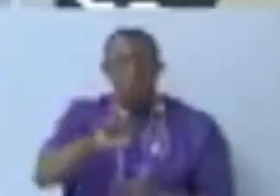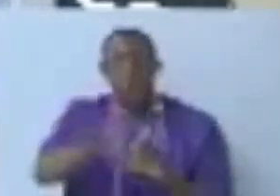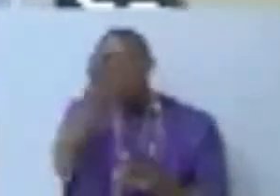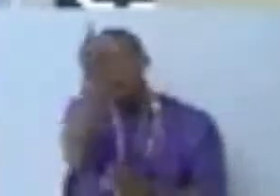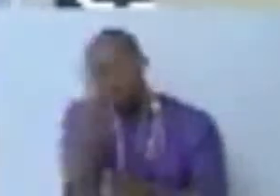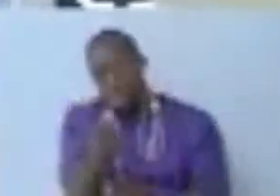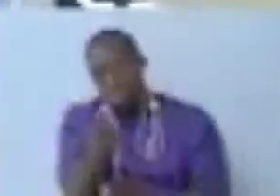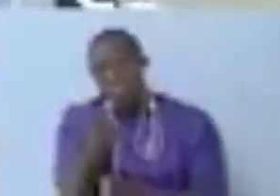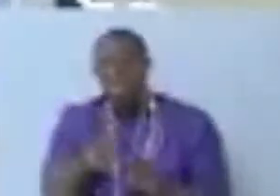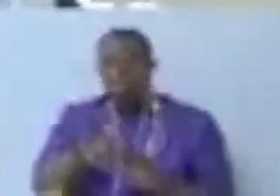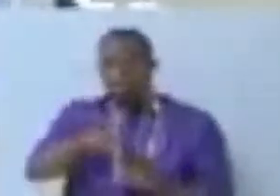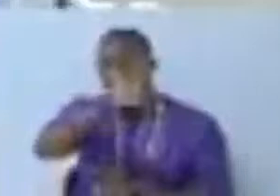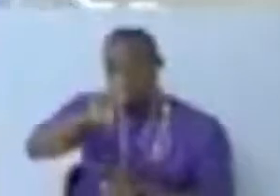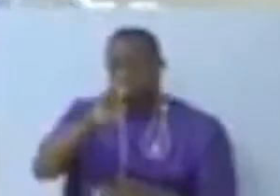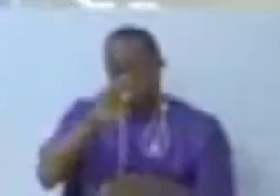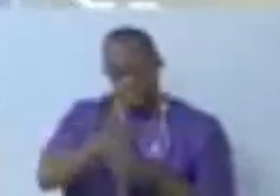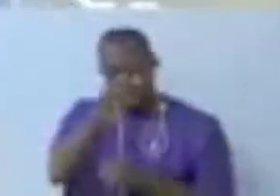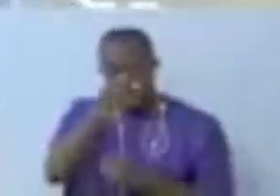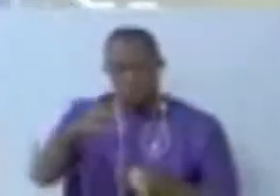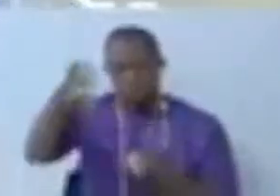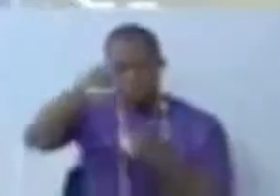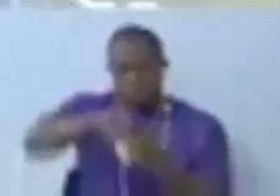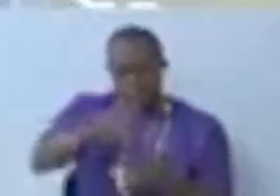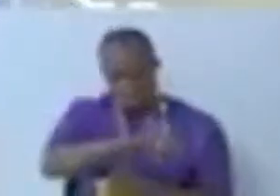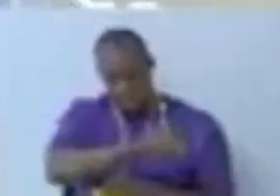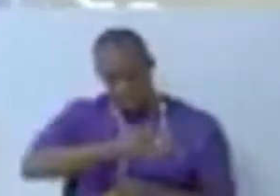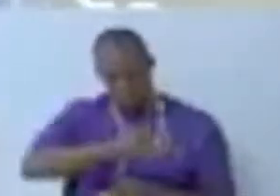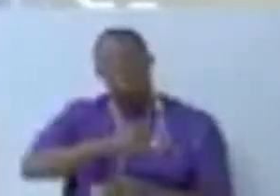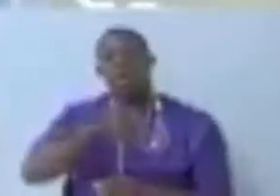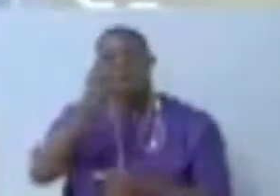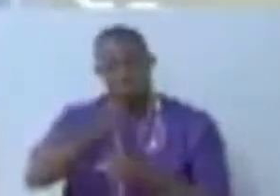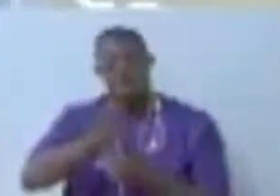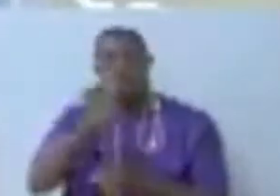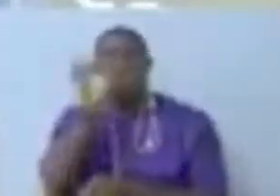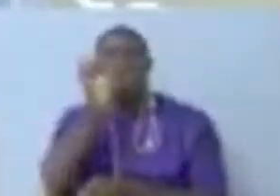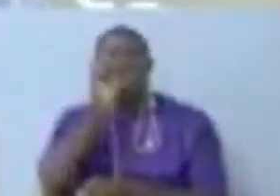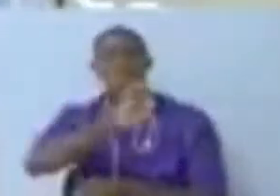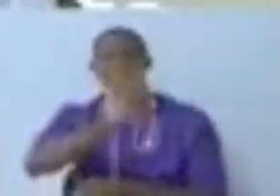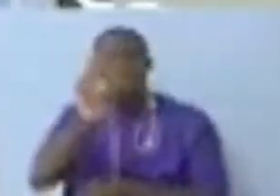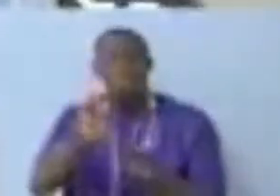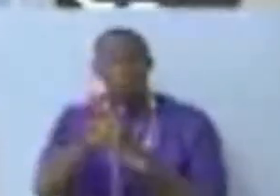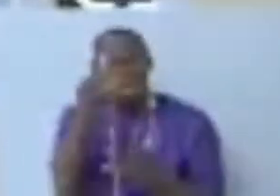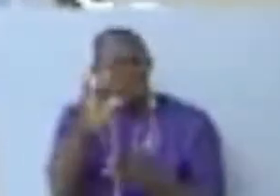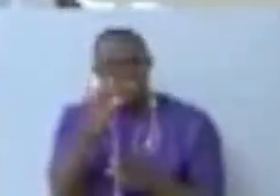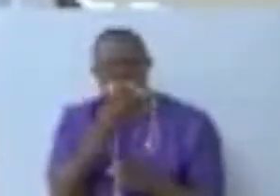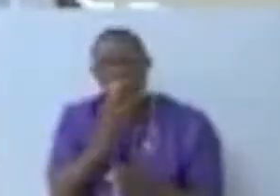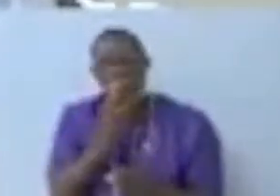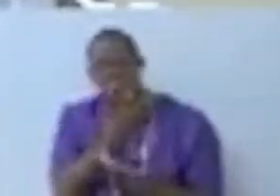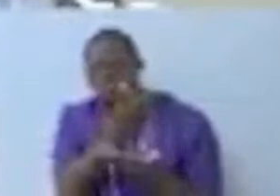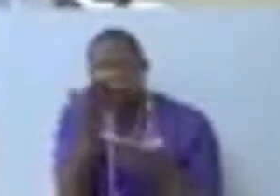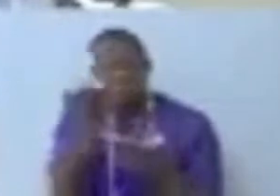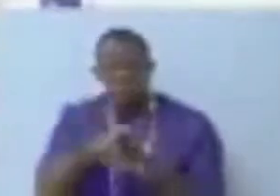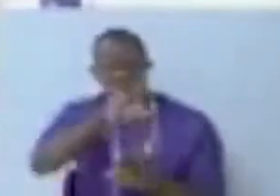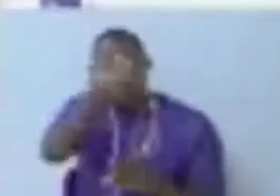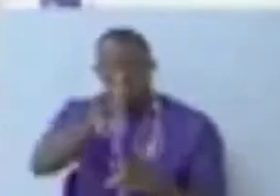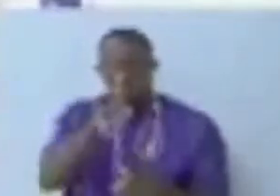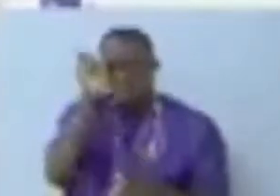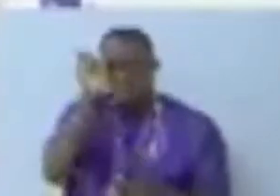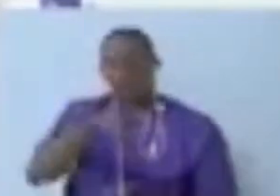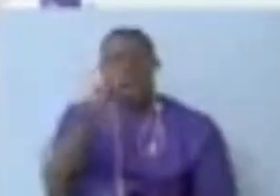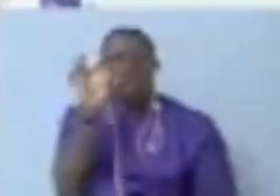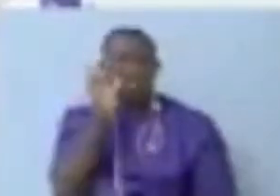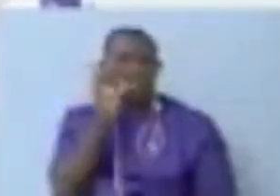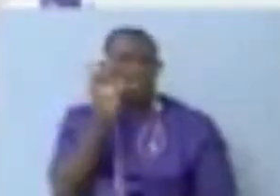This is a simple assessment of a situation. Mr. Jobarteh, ñini karla me ya lonko mbanga loi kareja me ya lonko